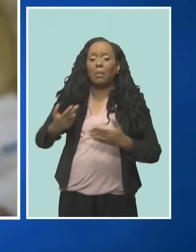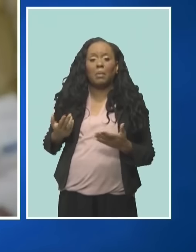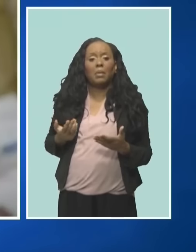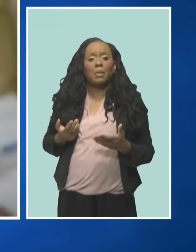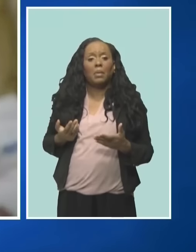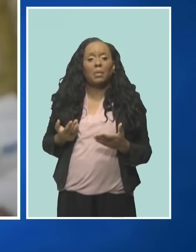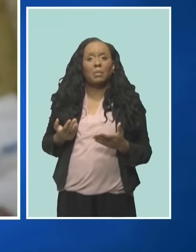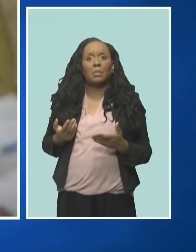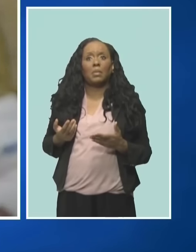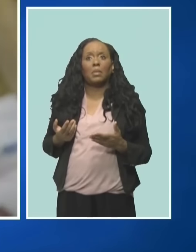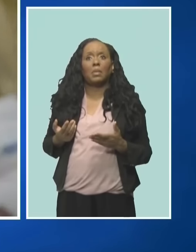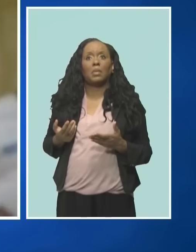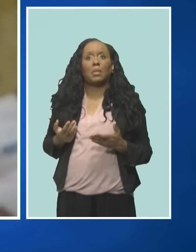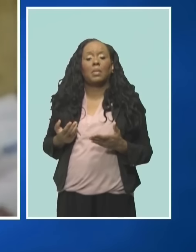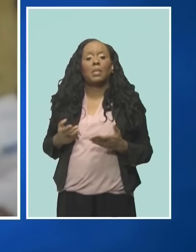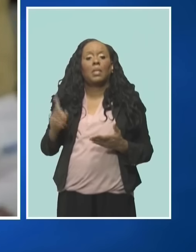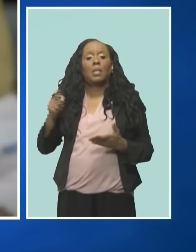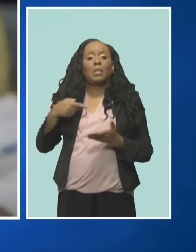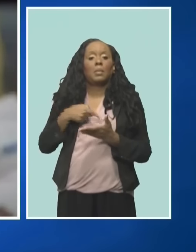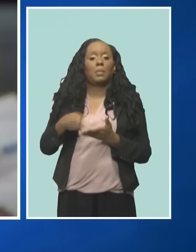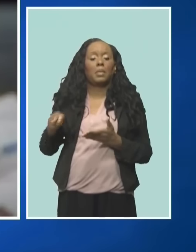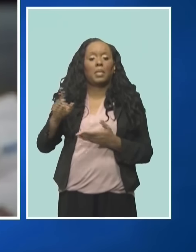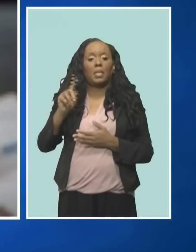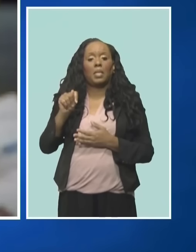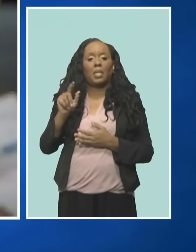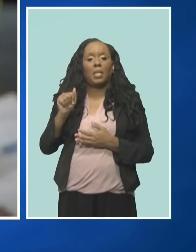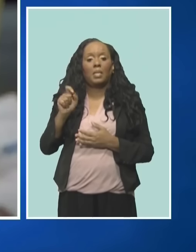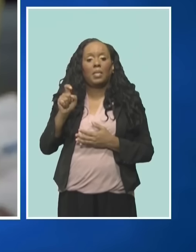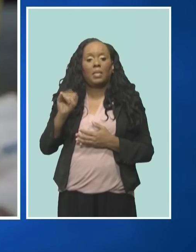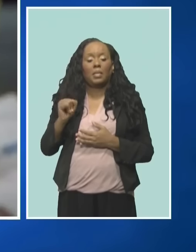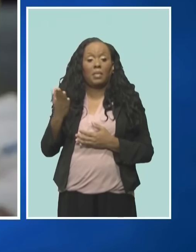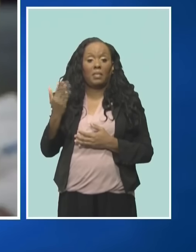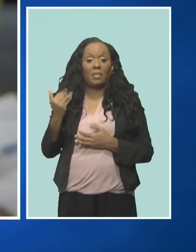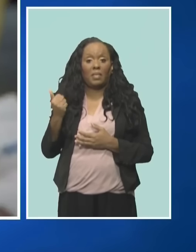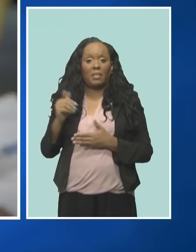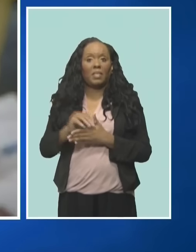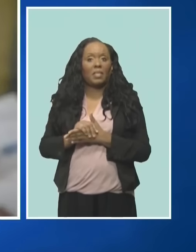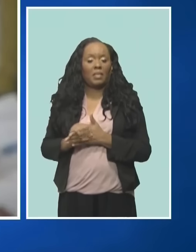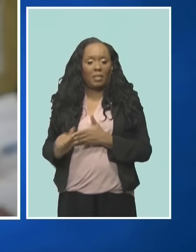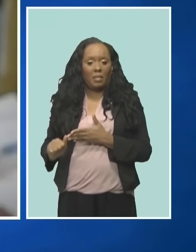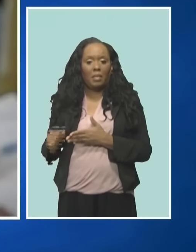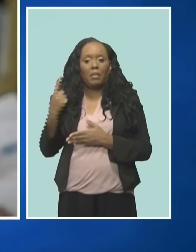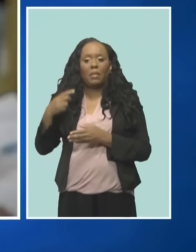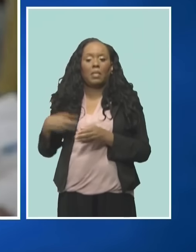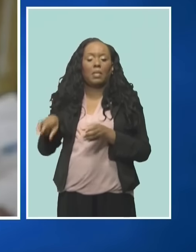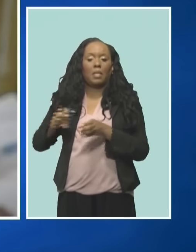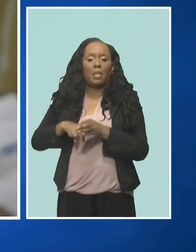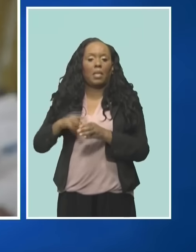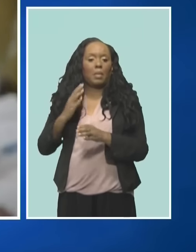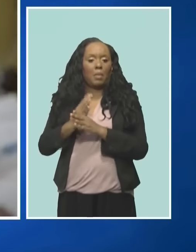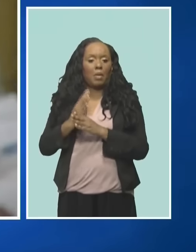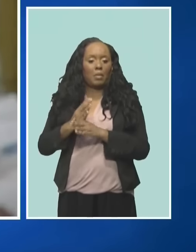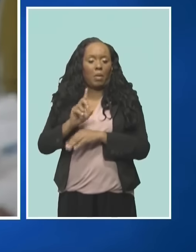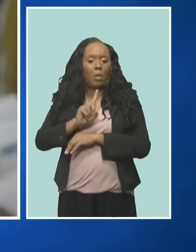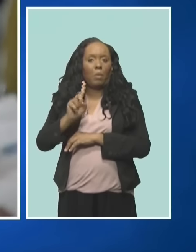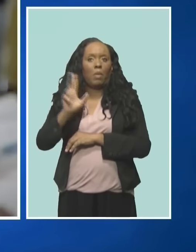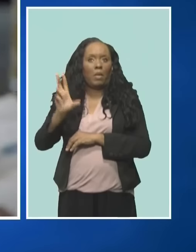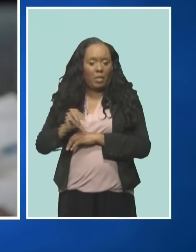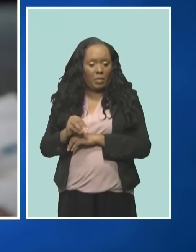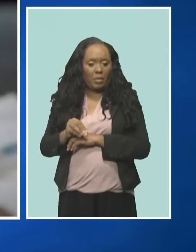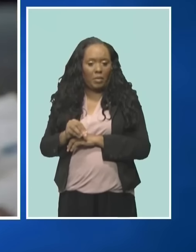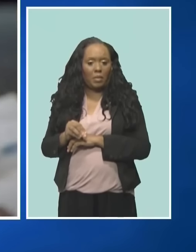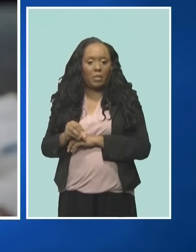come pay a taxi $15 and come down bus stand to catch a 1:30 bus. I get a bus